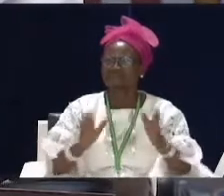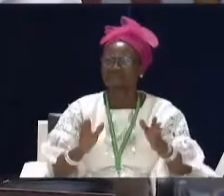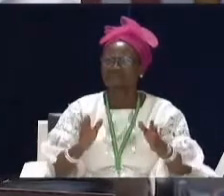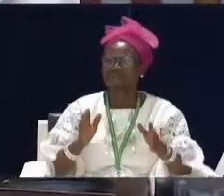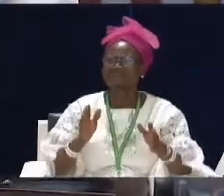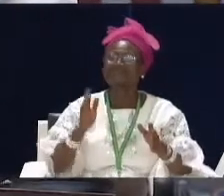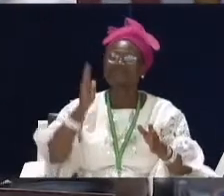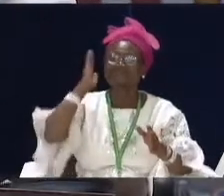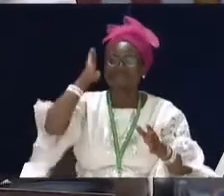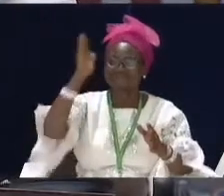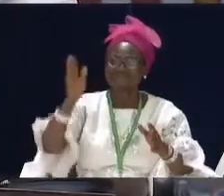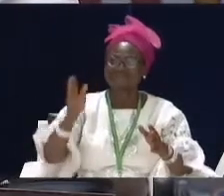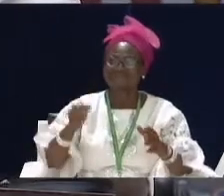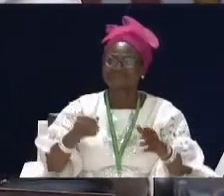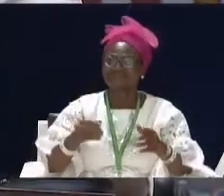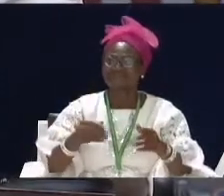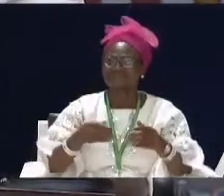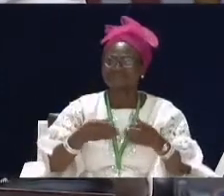troubles.